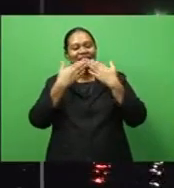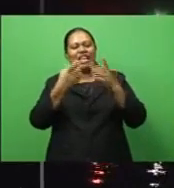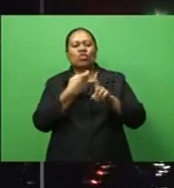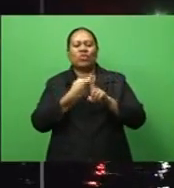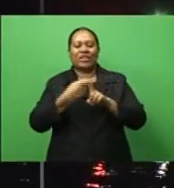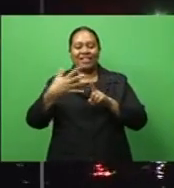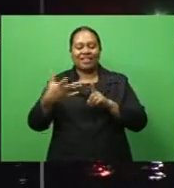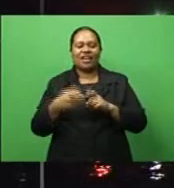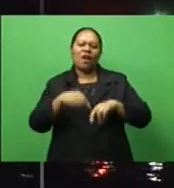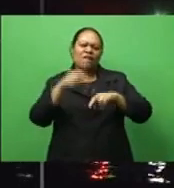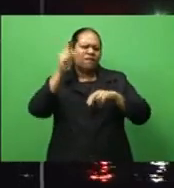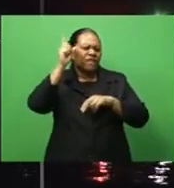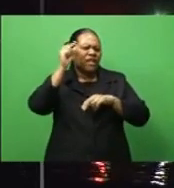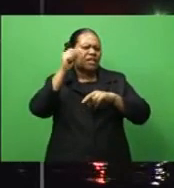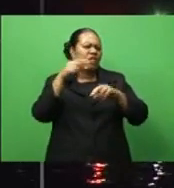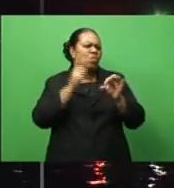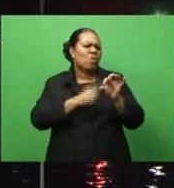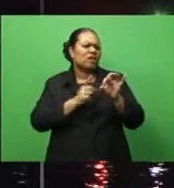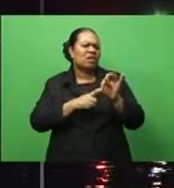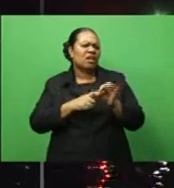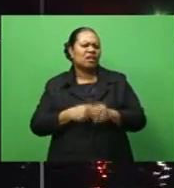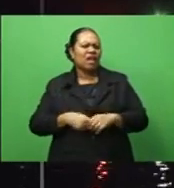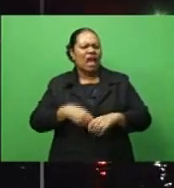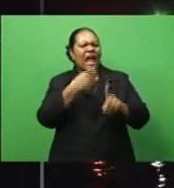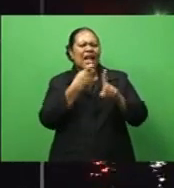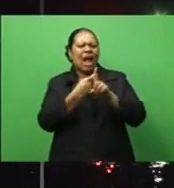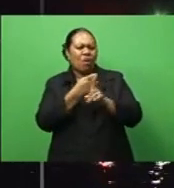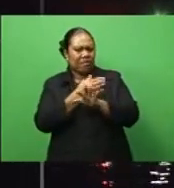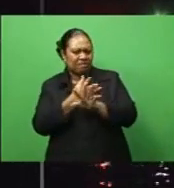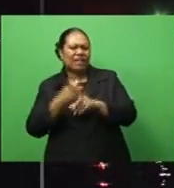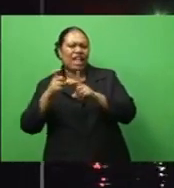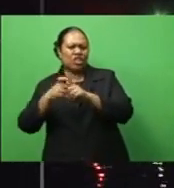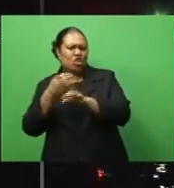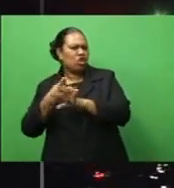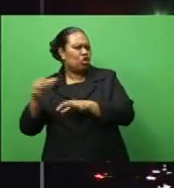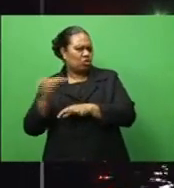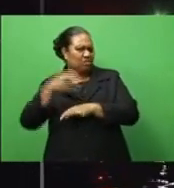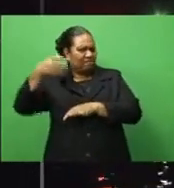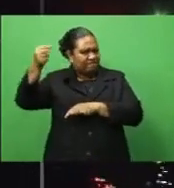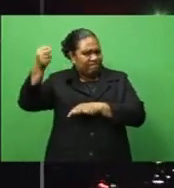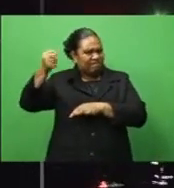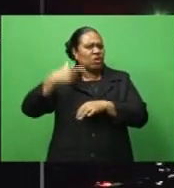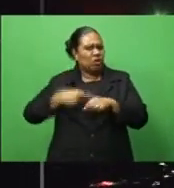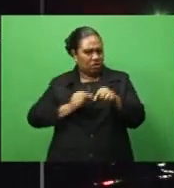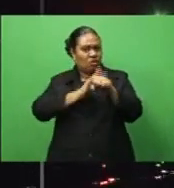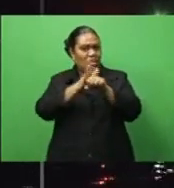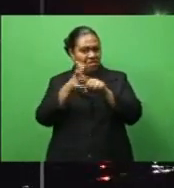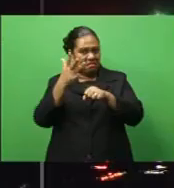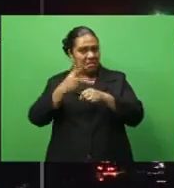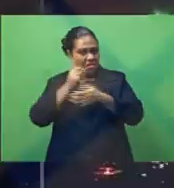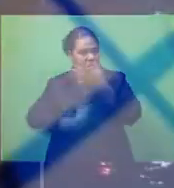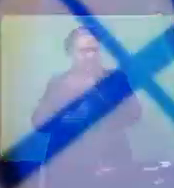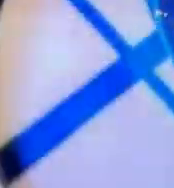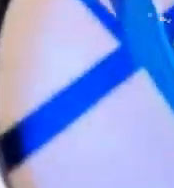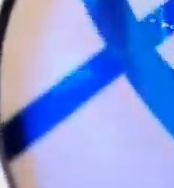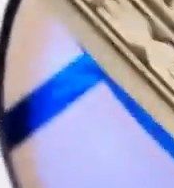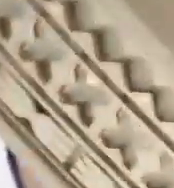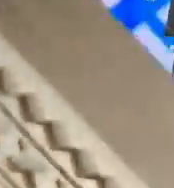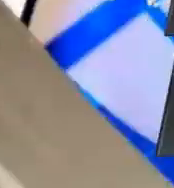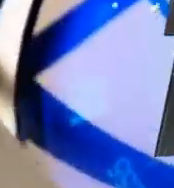Kritika. In Fijian Pulse tonight, we ask, should the ban on kawakawa and donu be suspended due to COVID-19?